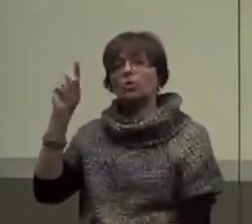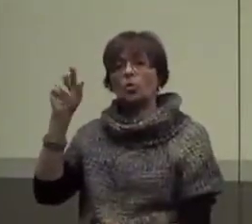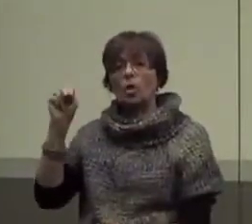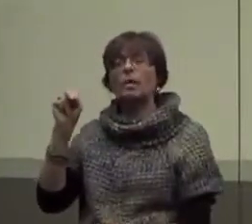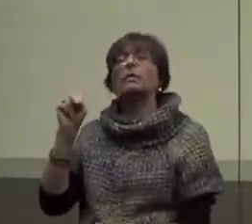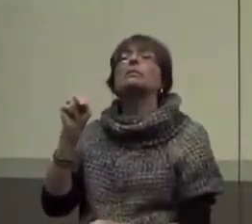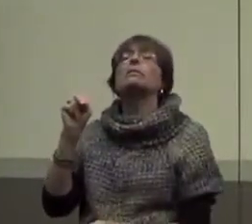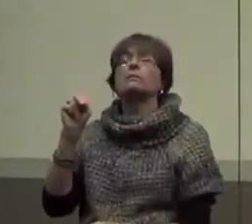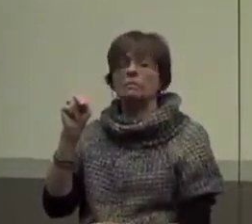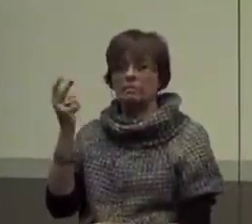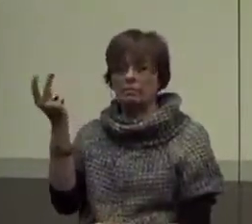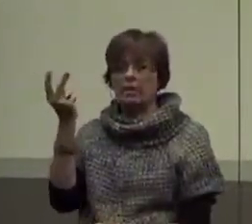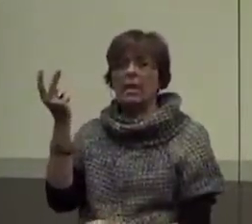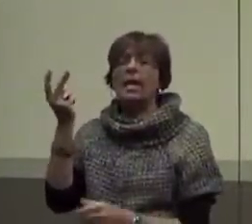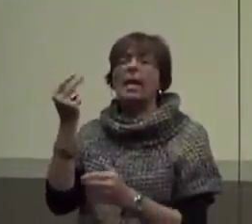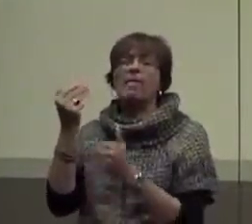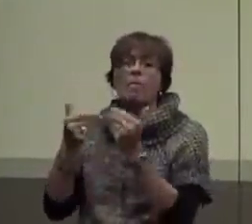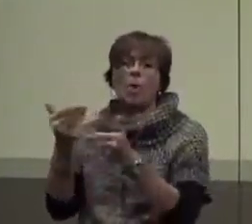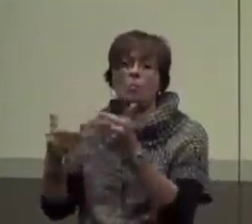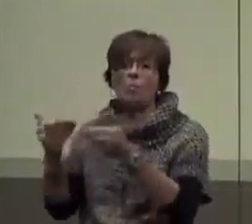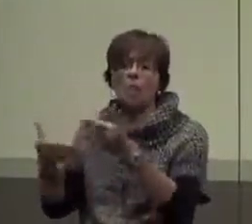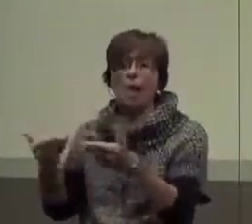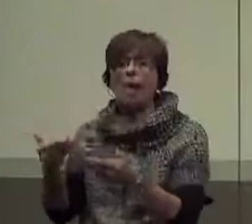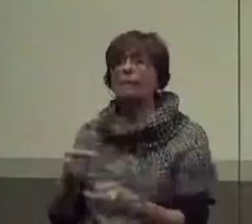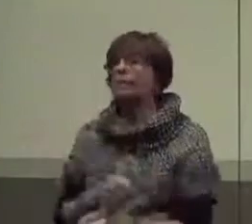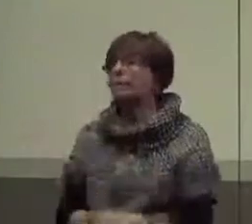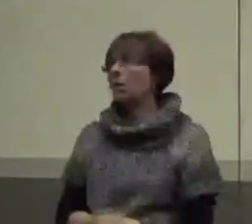them walk through that. So